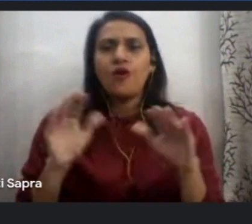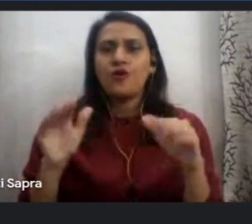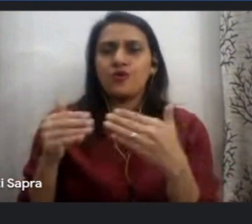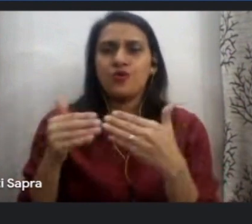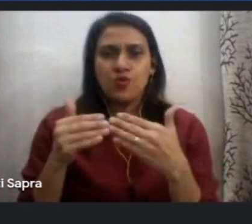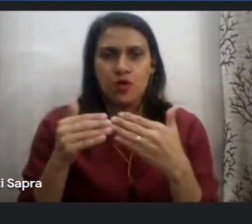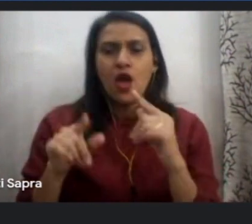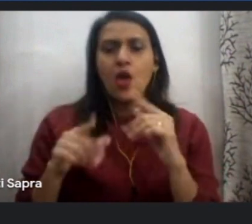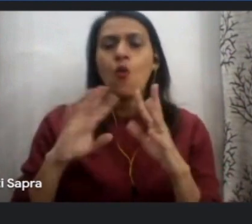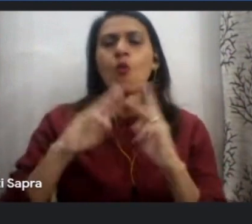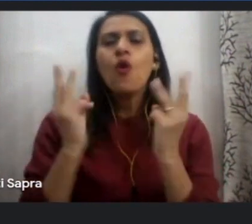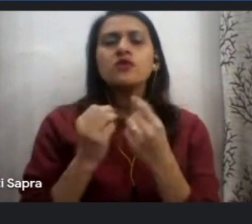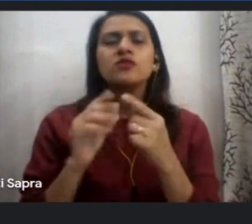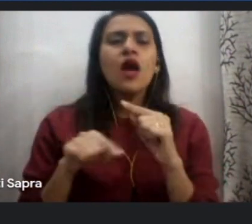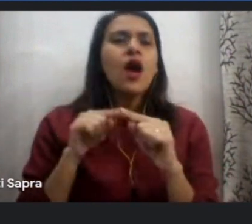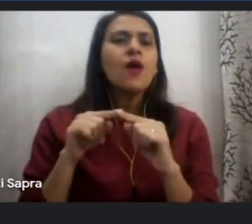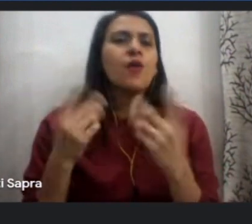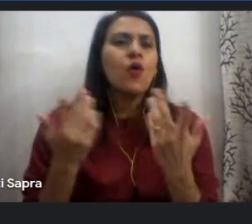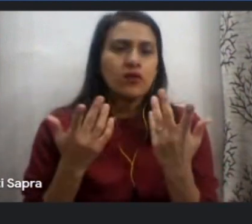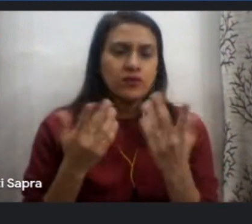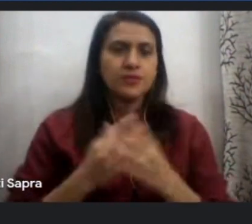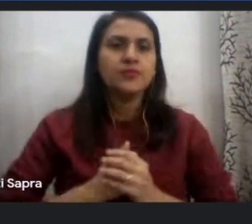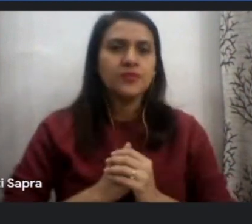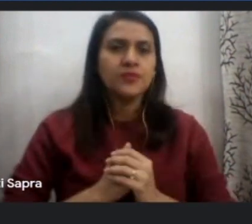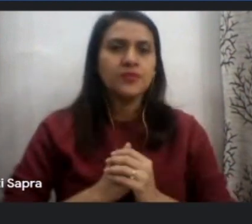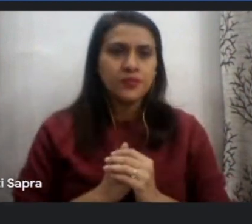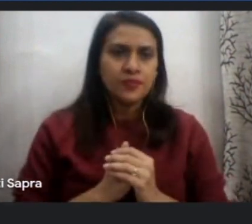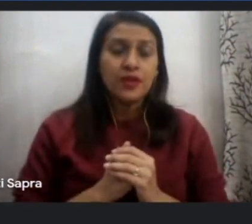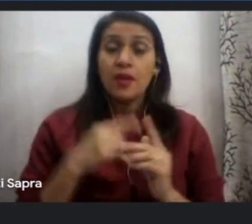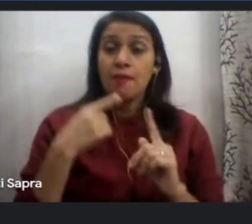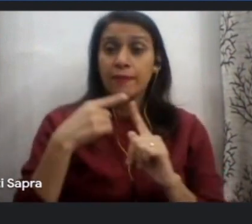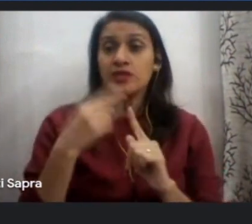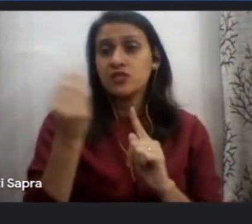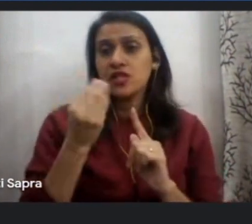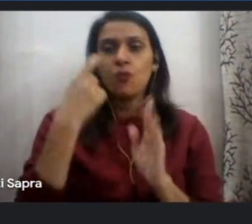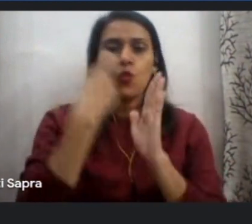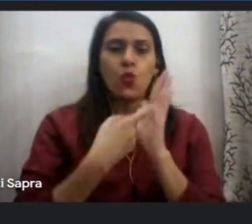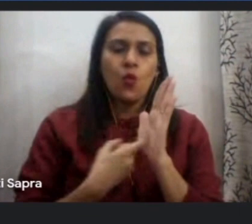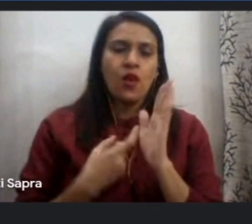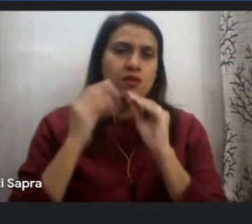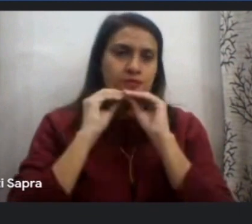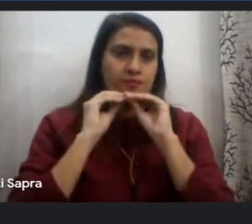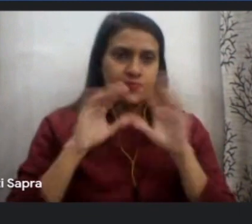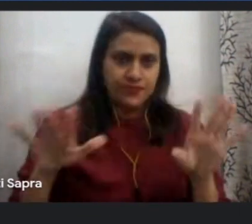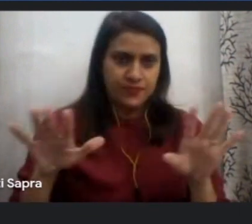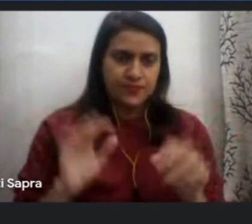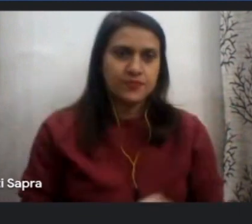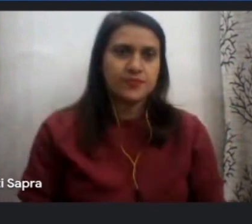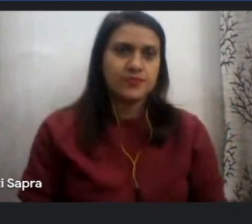workshop is and give you a couple of housekeeping rules as well.